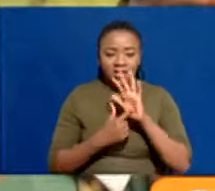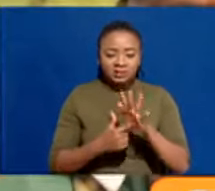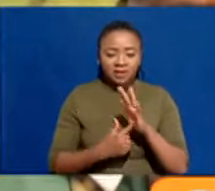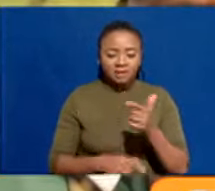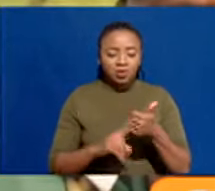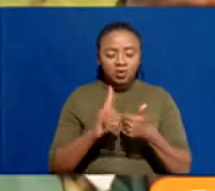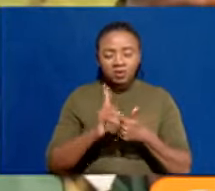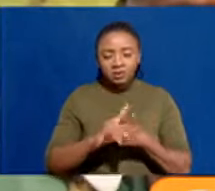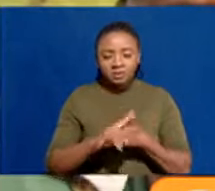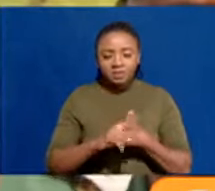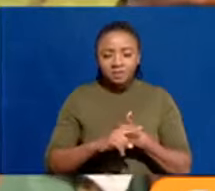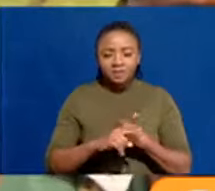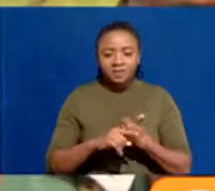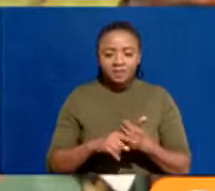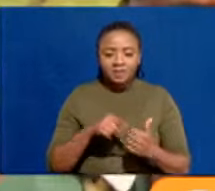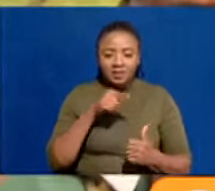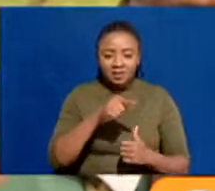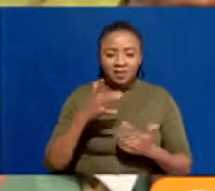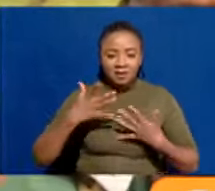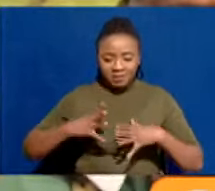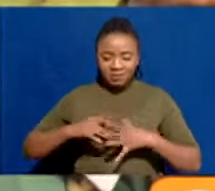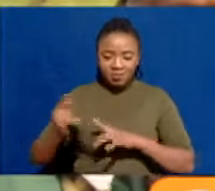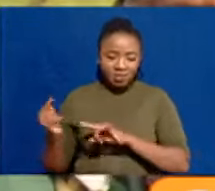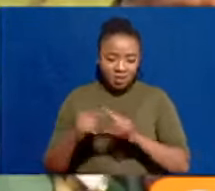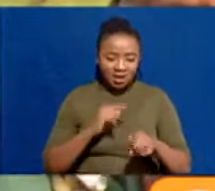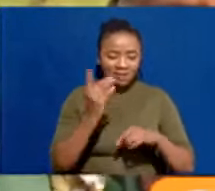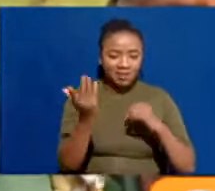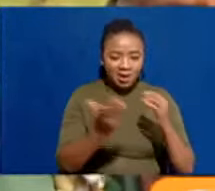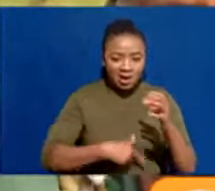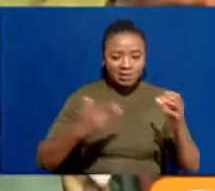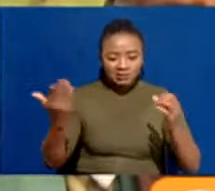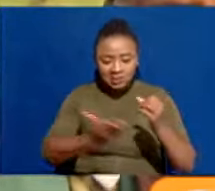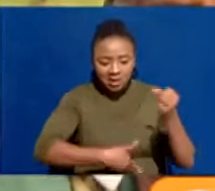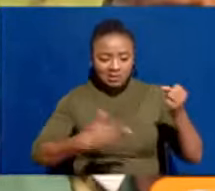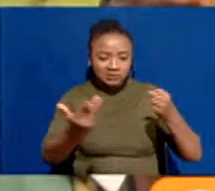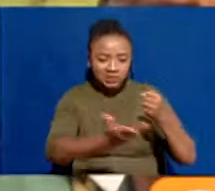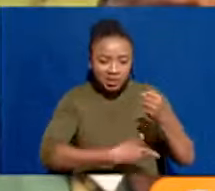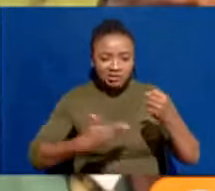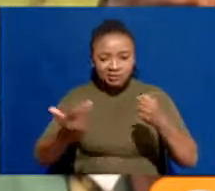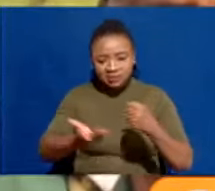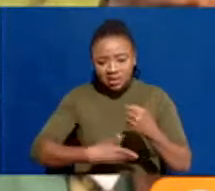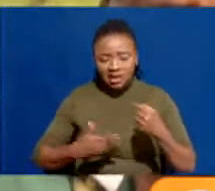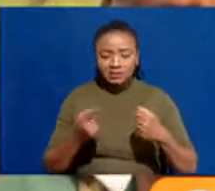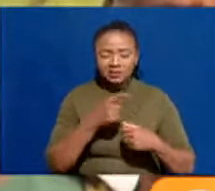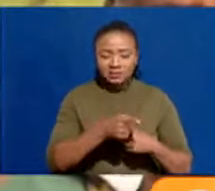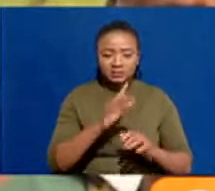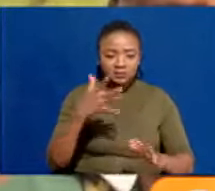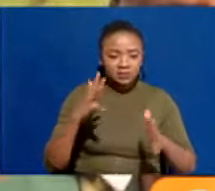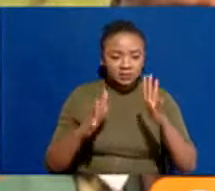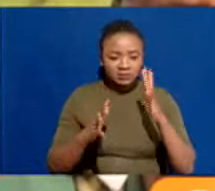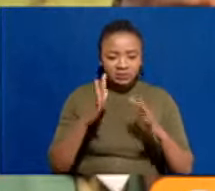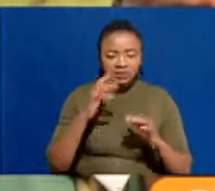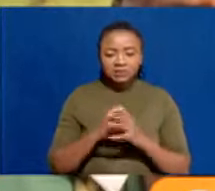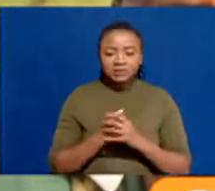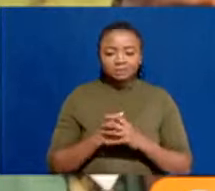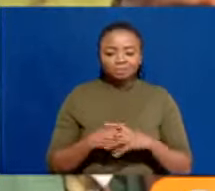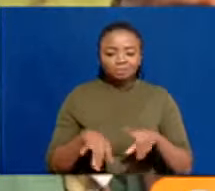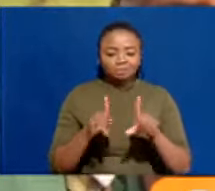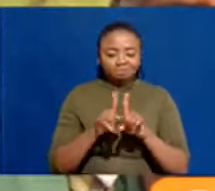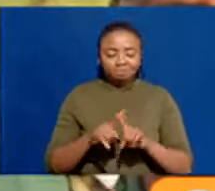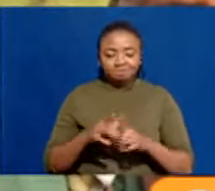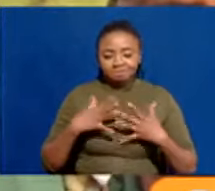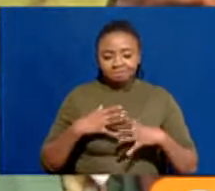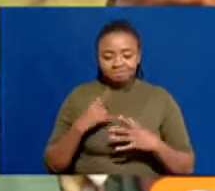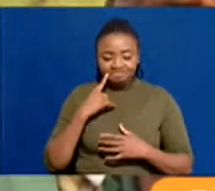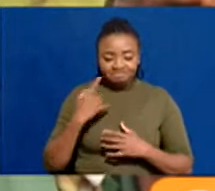is anthropogenic. It is human-related, where we have over-exploitation sometimes, people cutting,